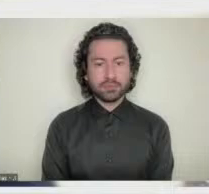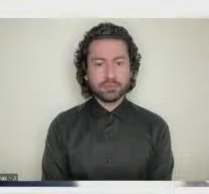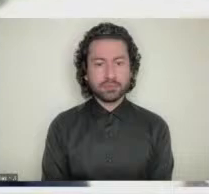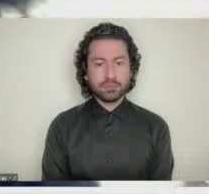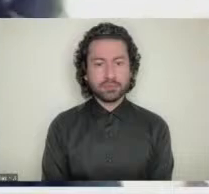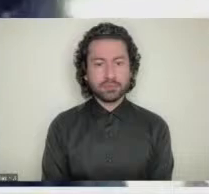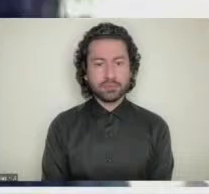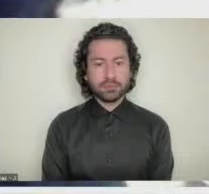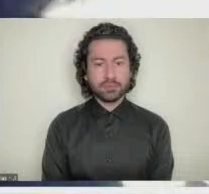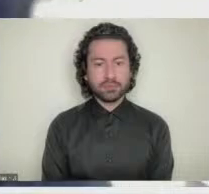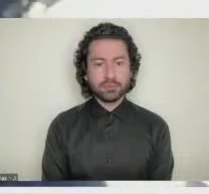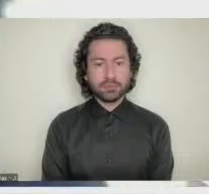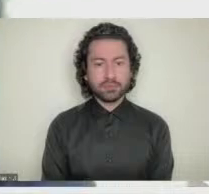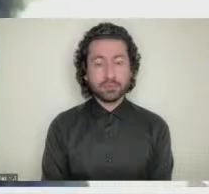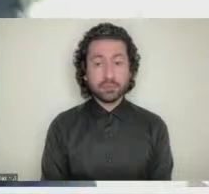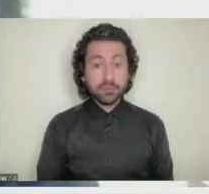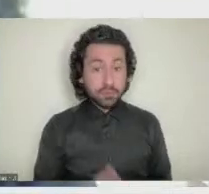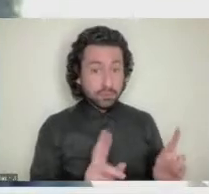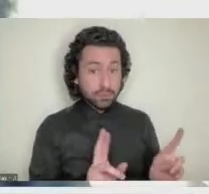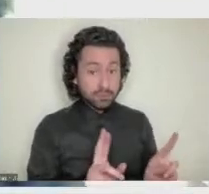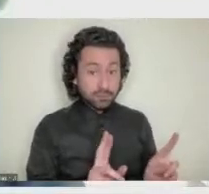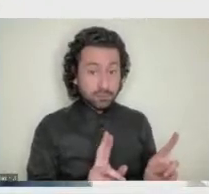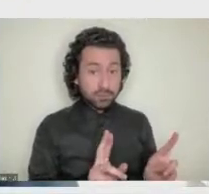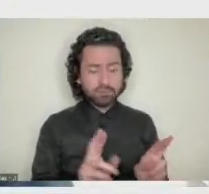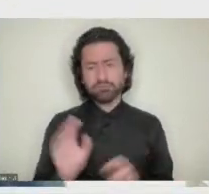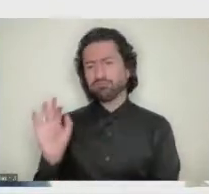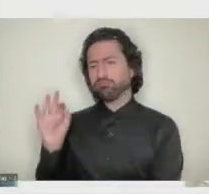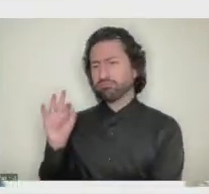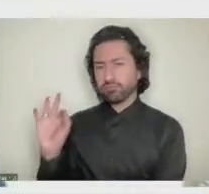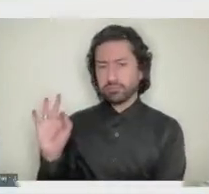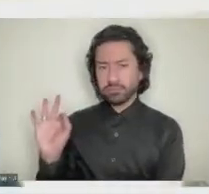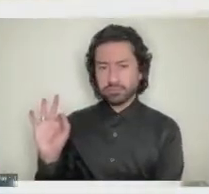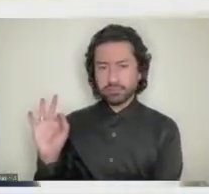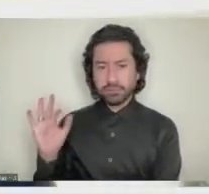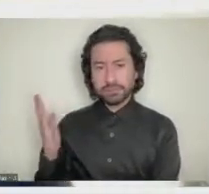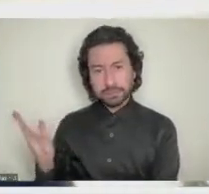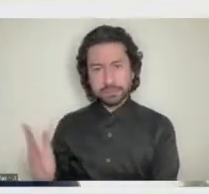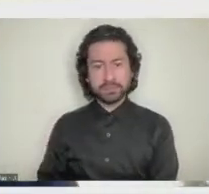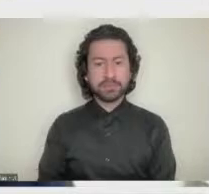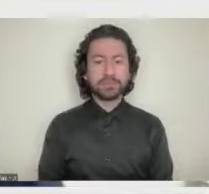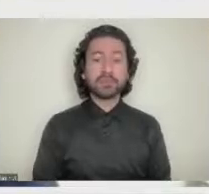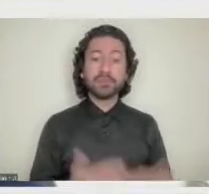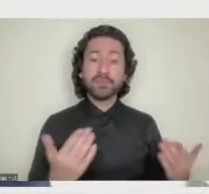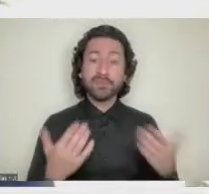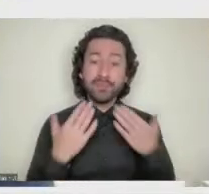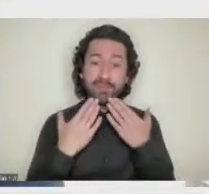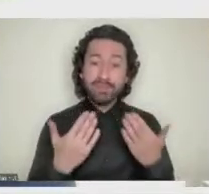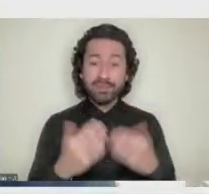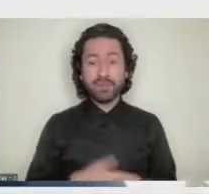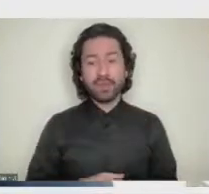¿Ahí sí? Can you see it now? Okay.